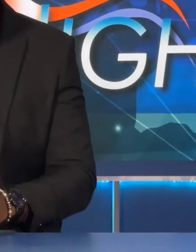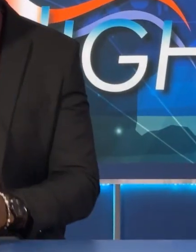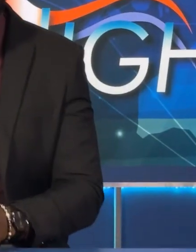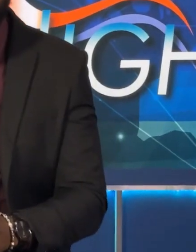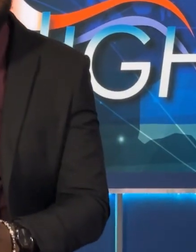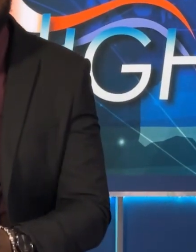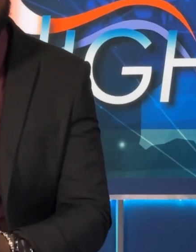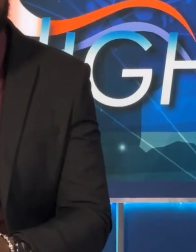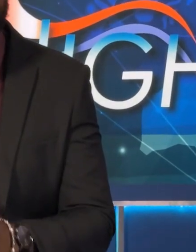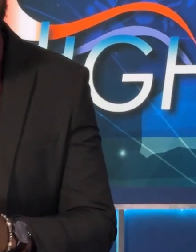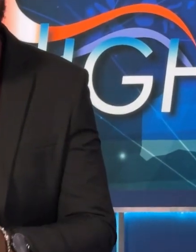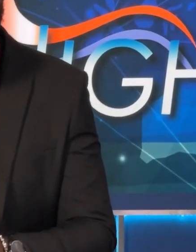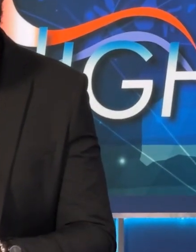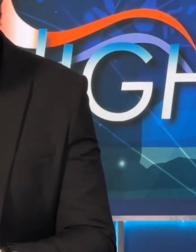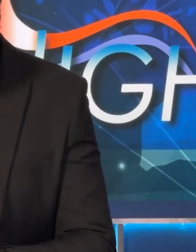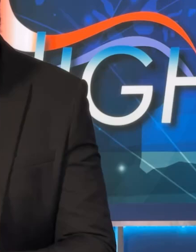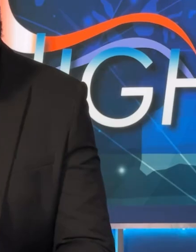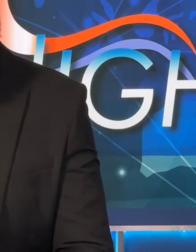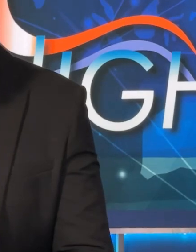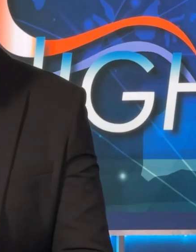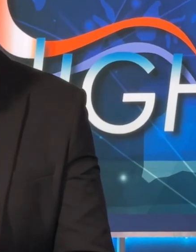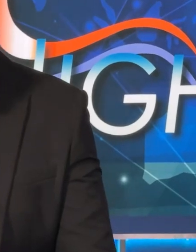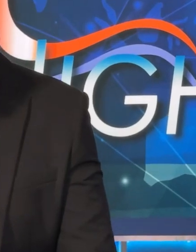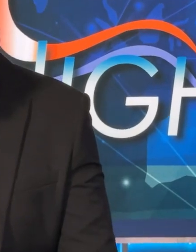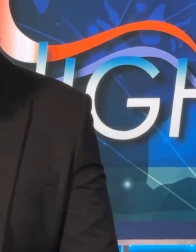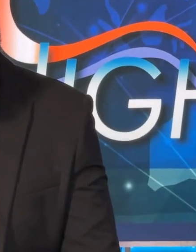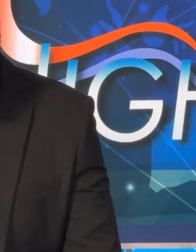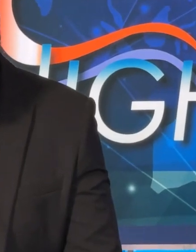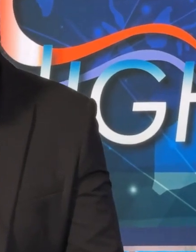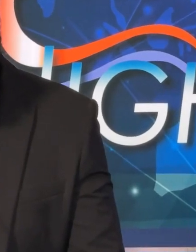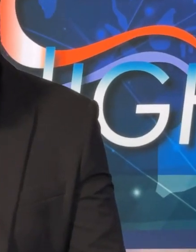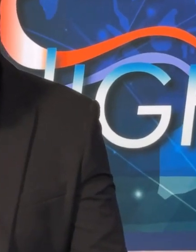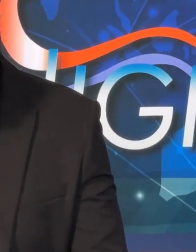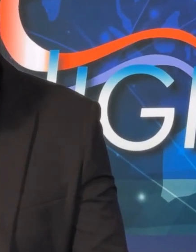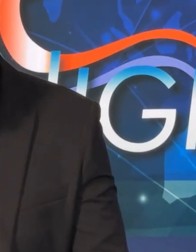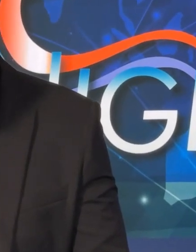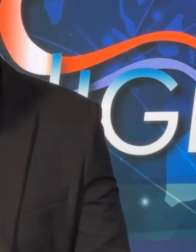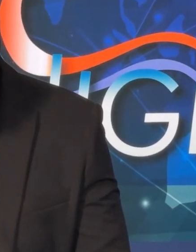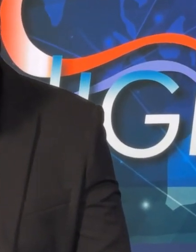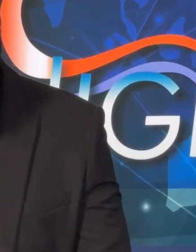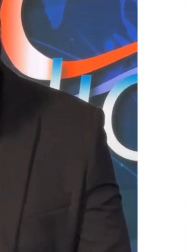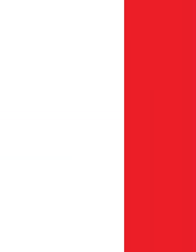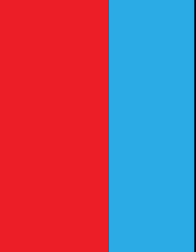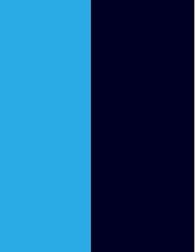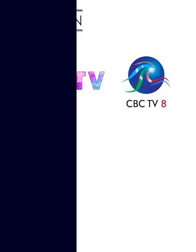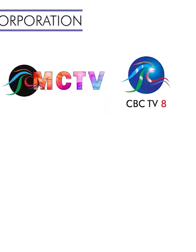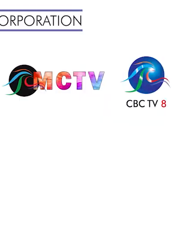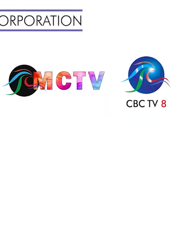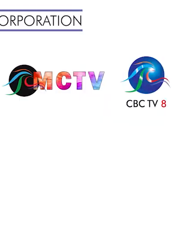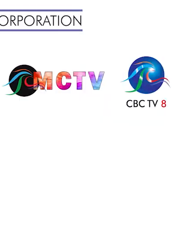Thanks for visiting us. To get more stories like this one, like and subscribe to our YouTube channel.